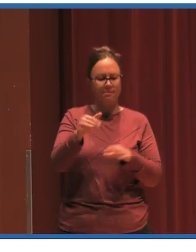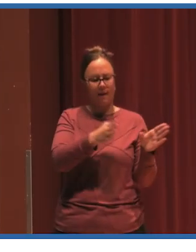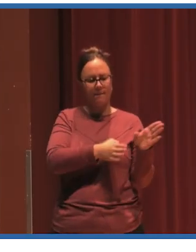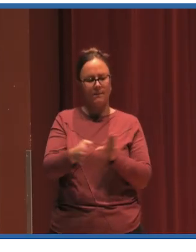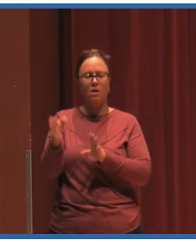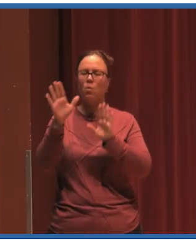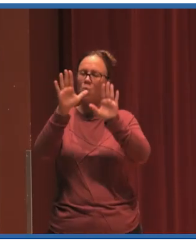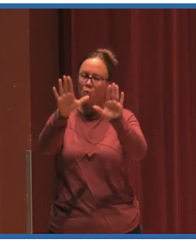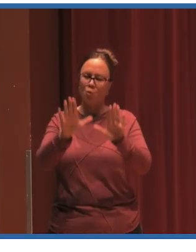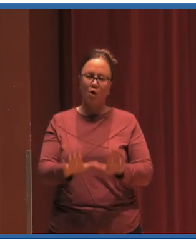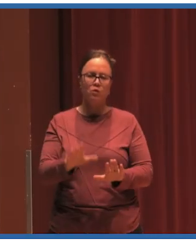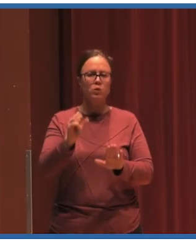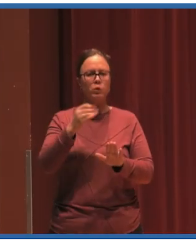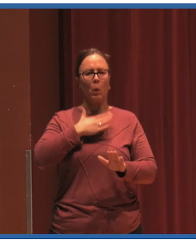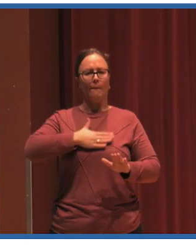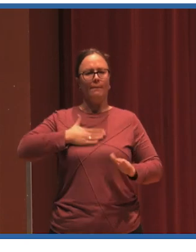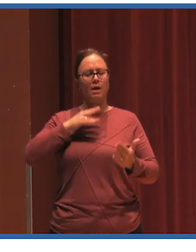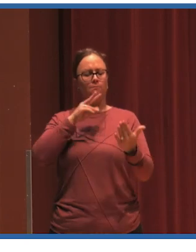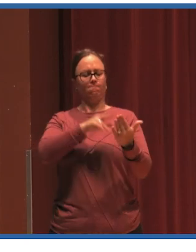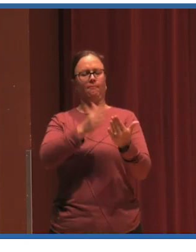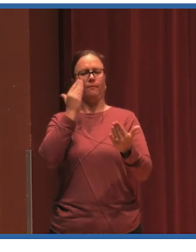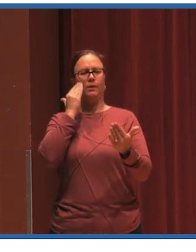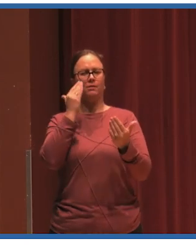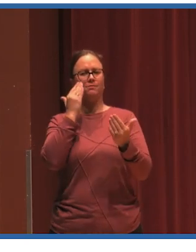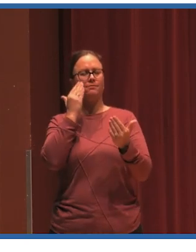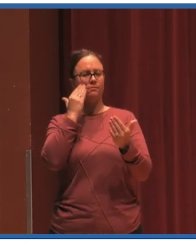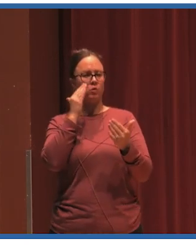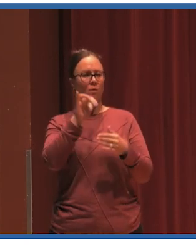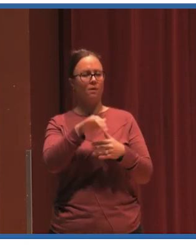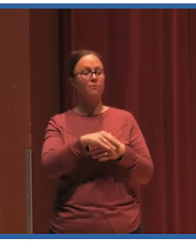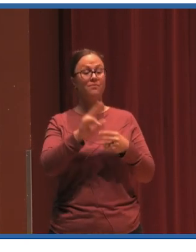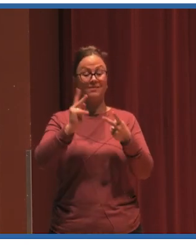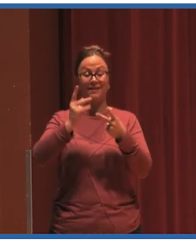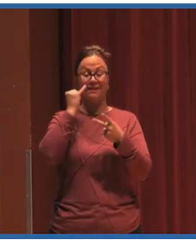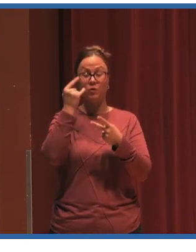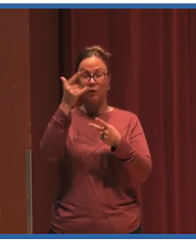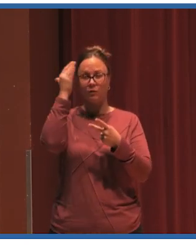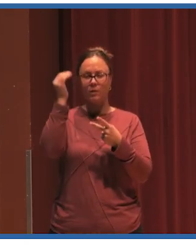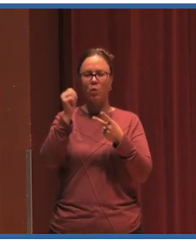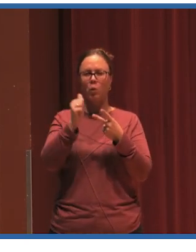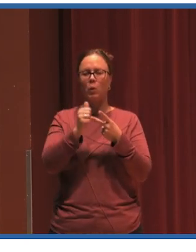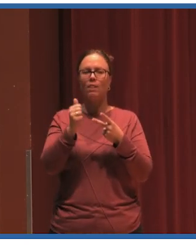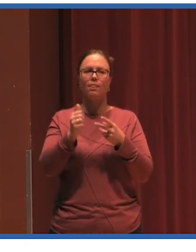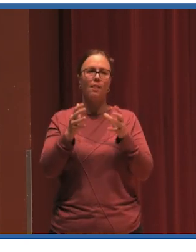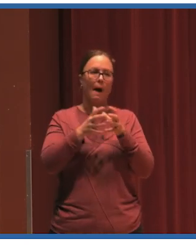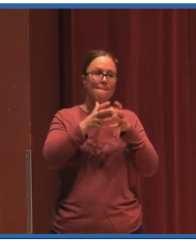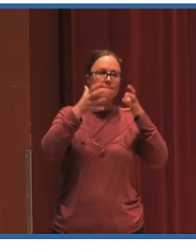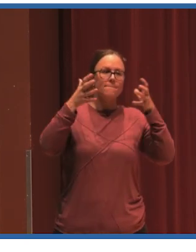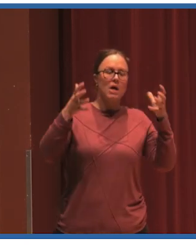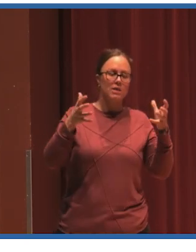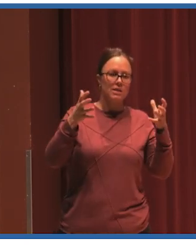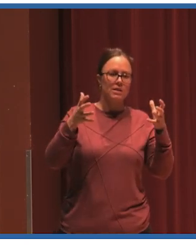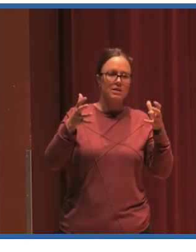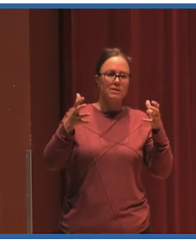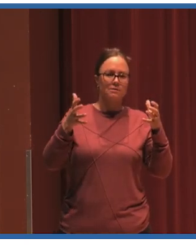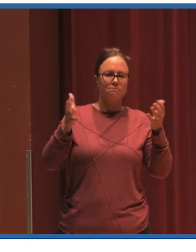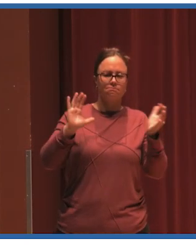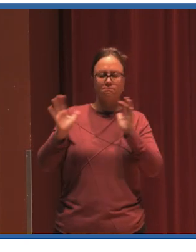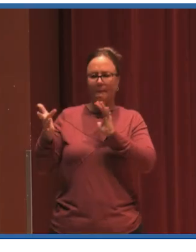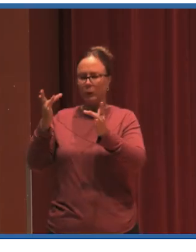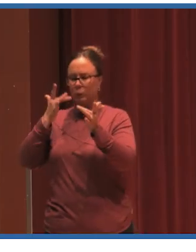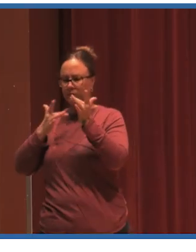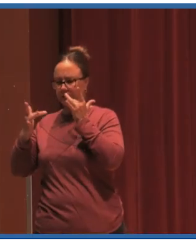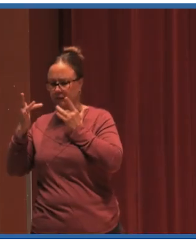familiarize yourself with that. And the second is, if you're familiar with like an abundance versus a scarcity